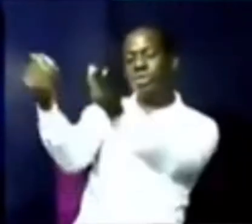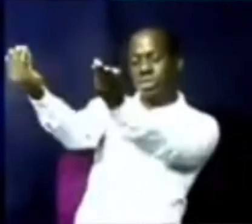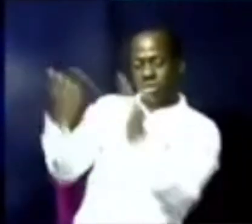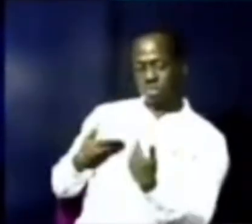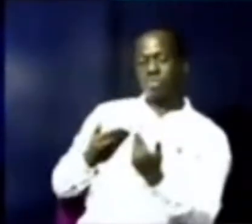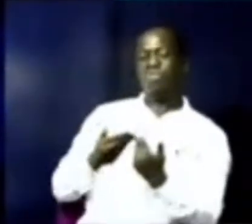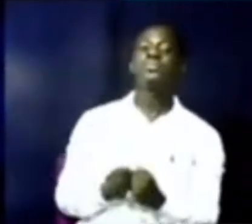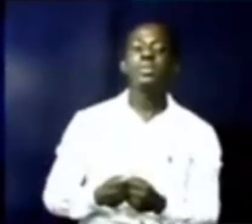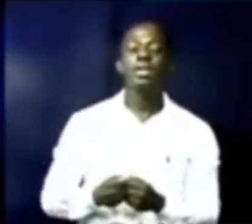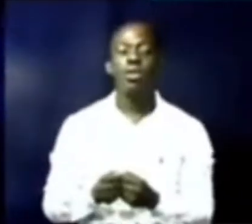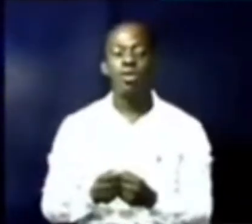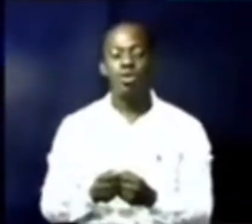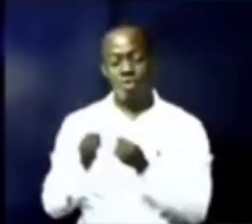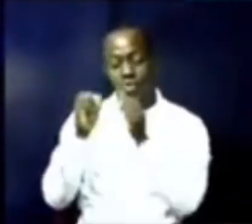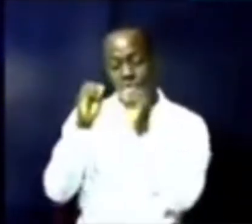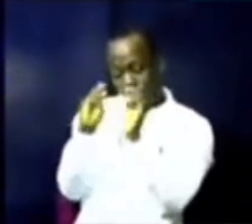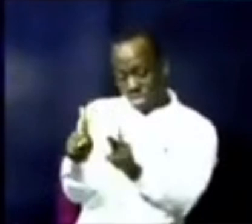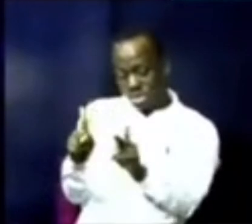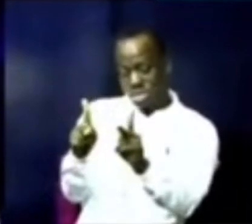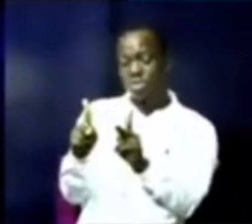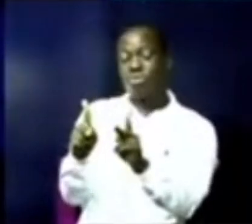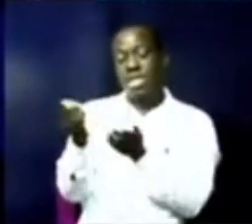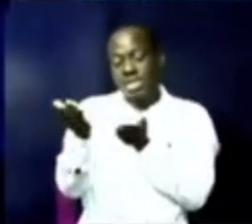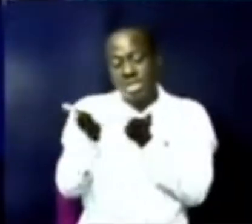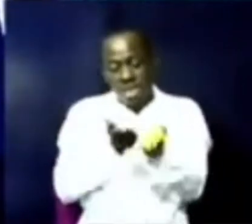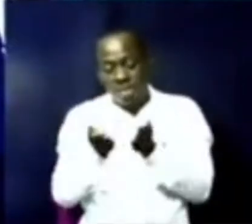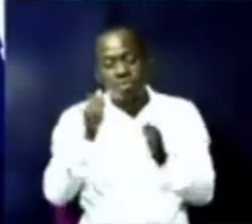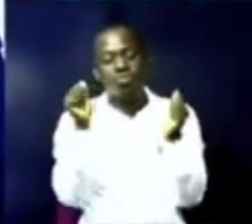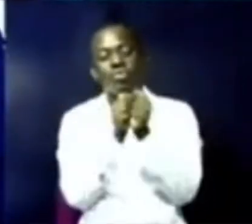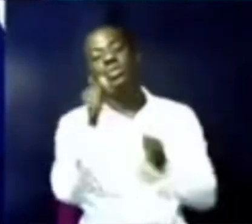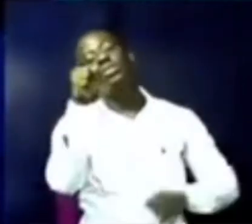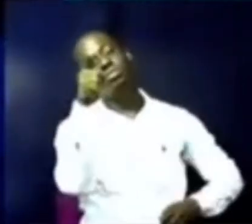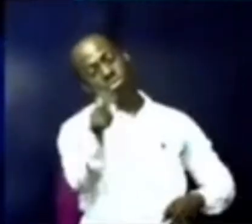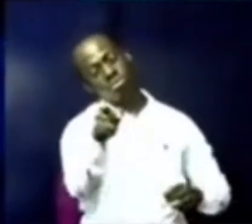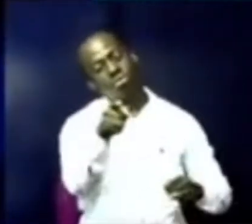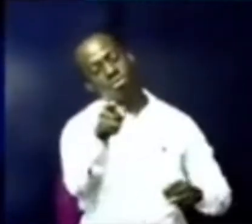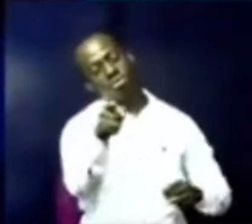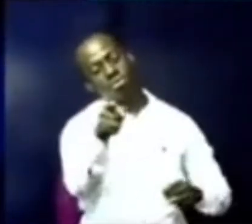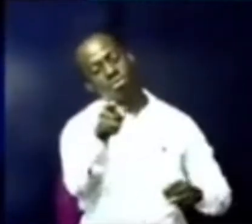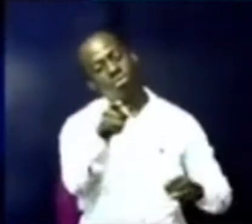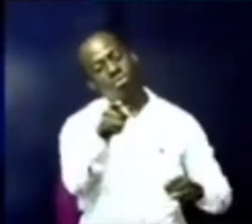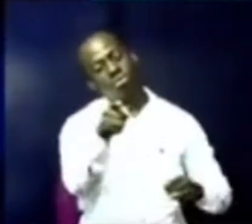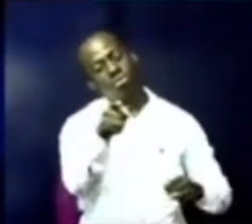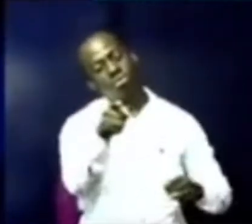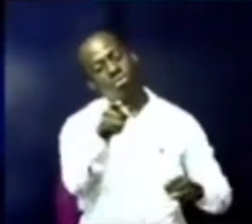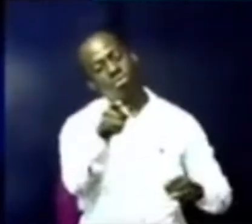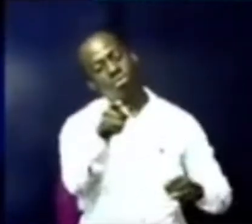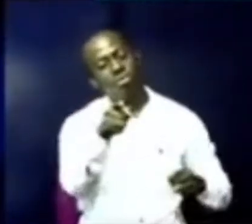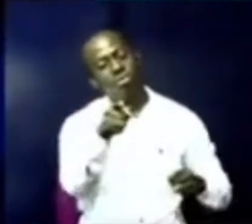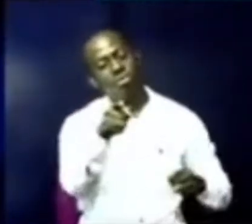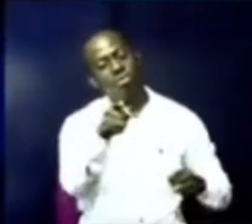Opportunity to have service with you. I also want to thank the